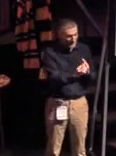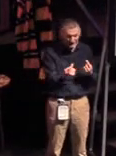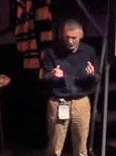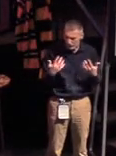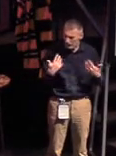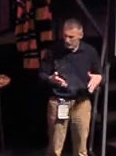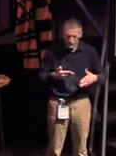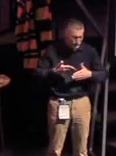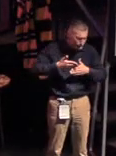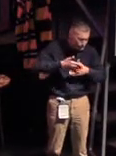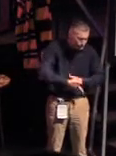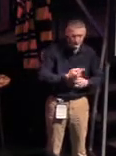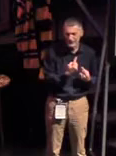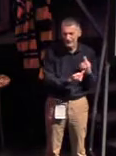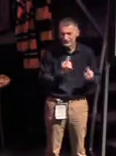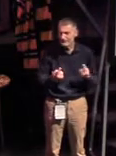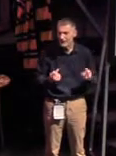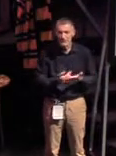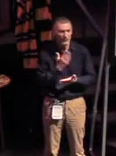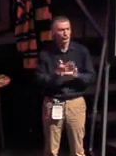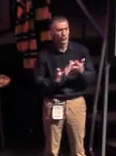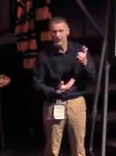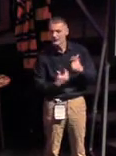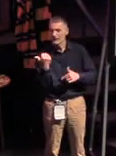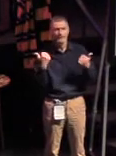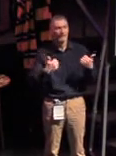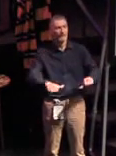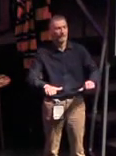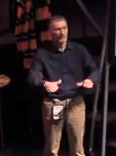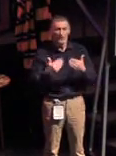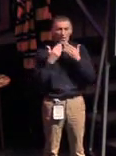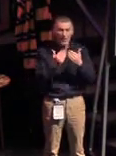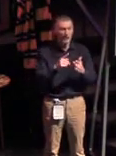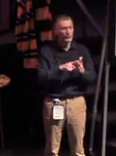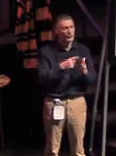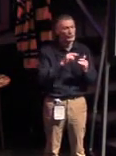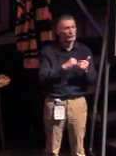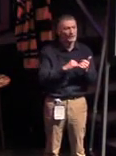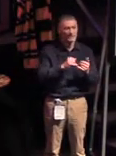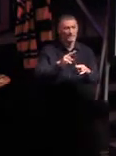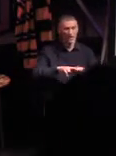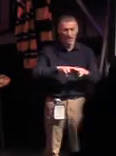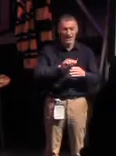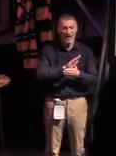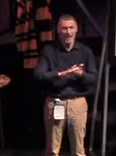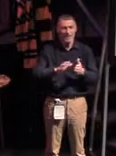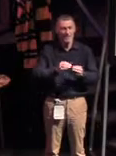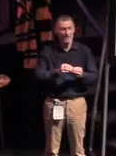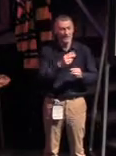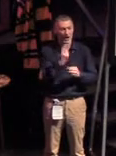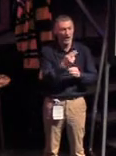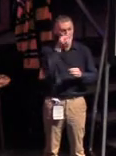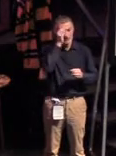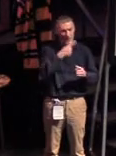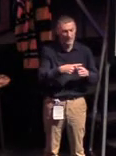enormous amount of legwork in as well to making it happen, been really hands-on. So big thank you to Jessica Farmer and Hannah Bentley from Arts Council England,